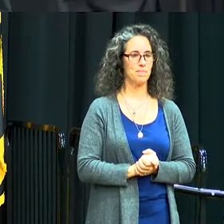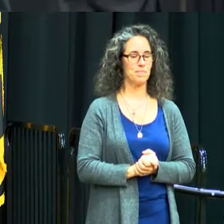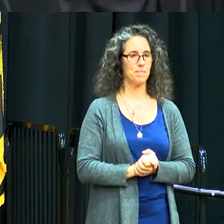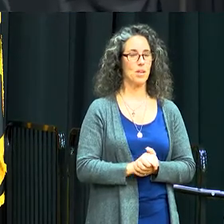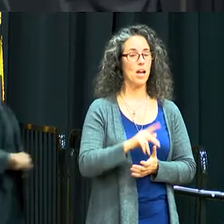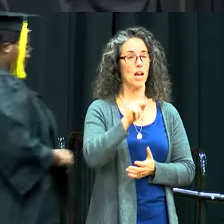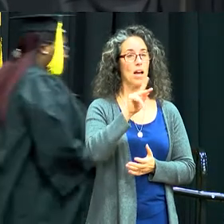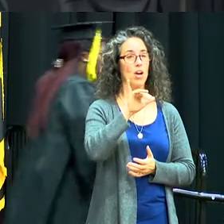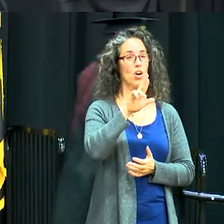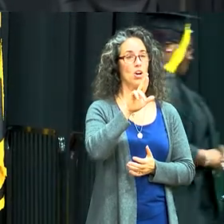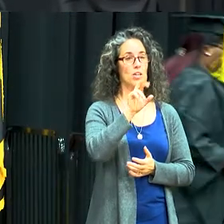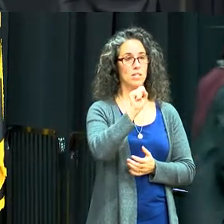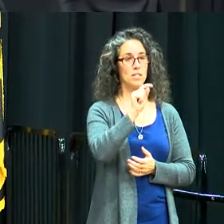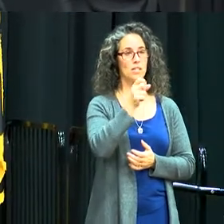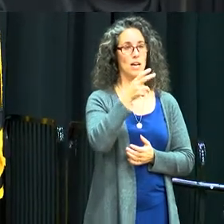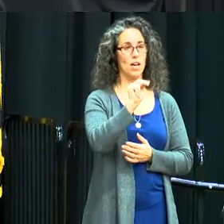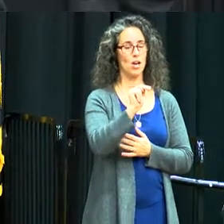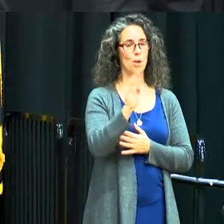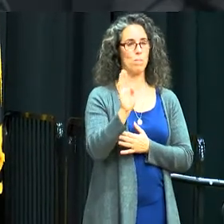Kirsten Renee Butchko.